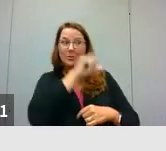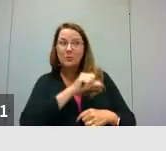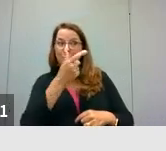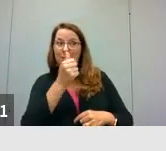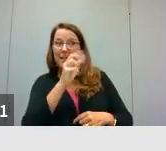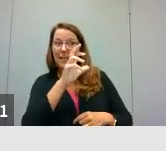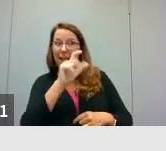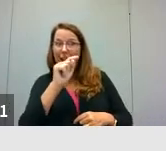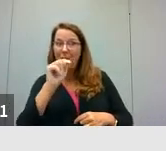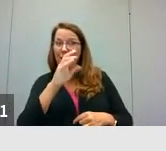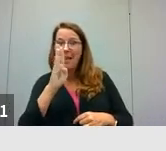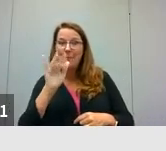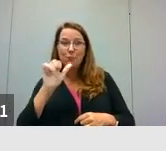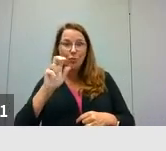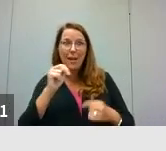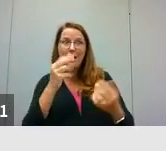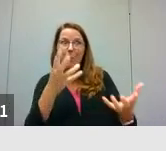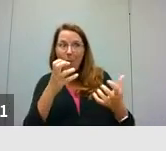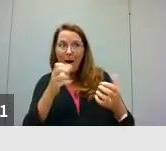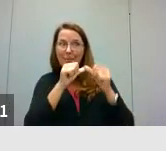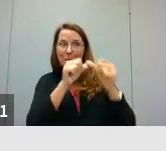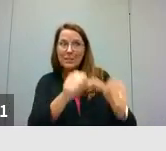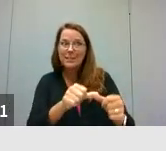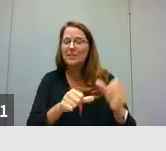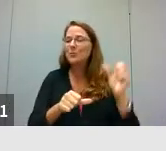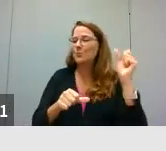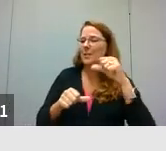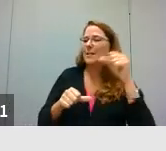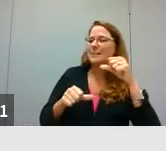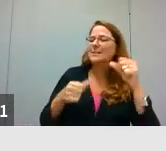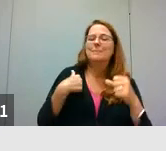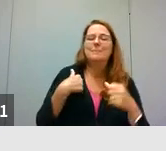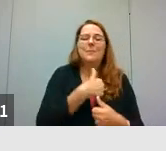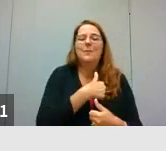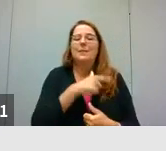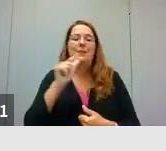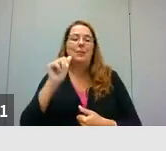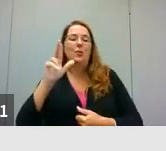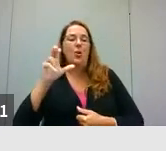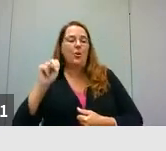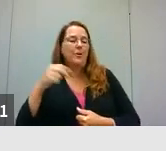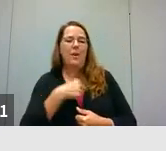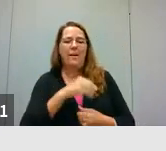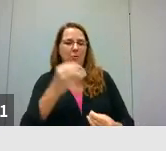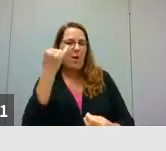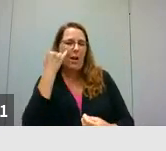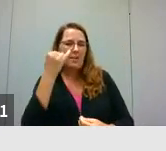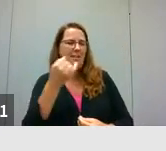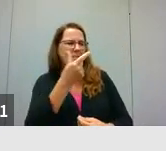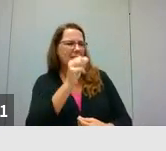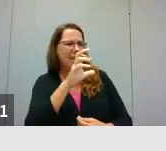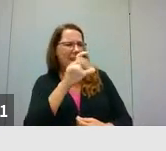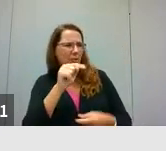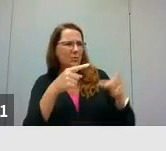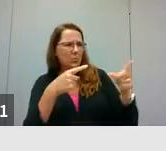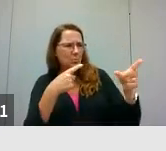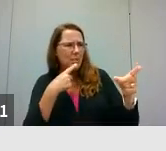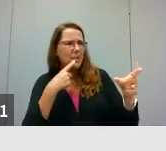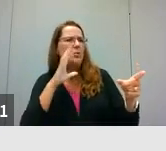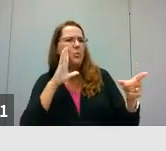do it. Exactly. And we have no idea, Garrett. You said that you